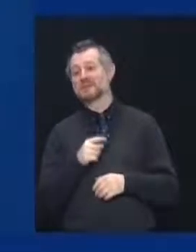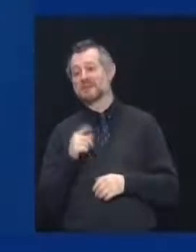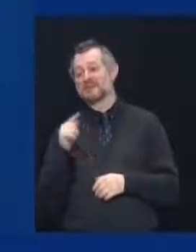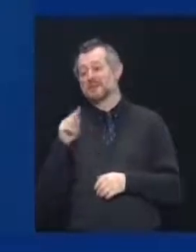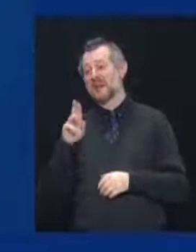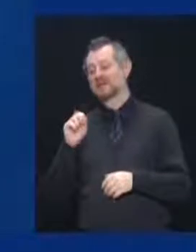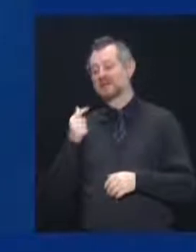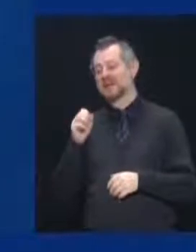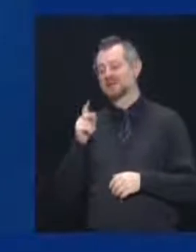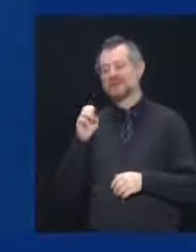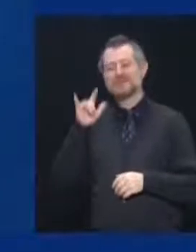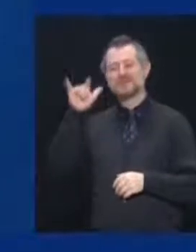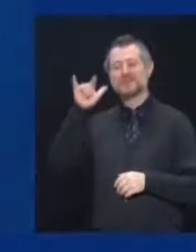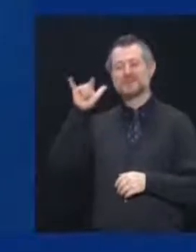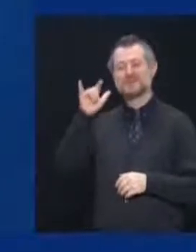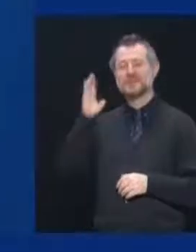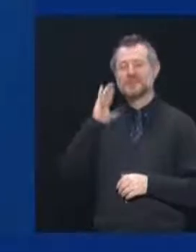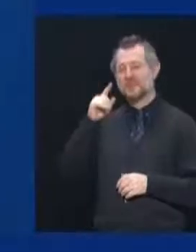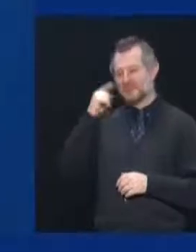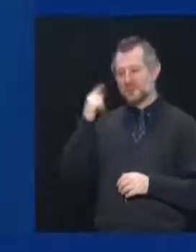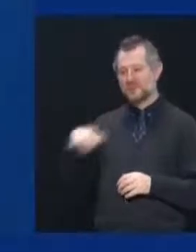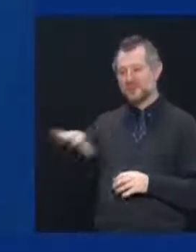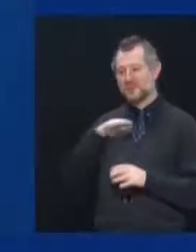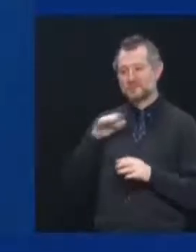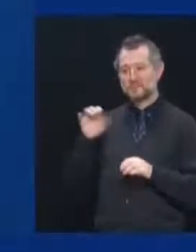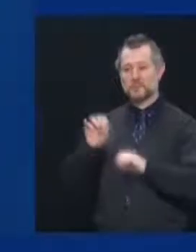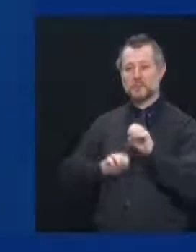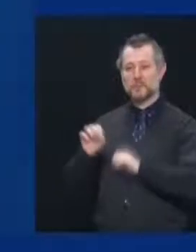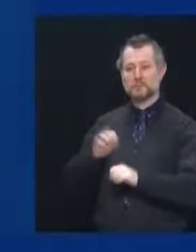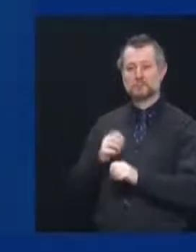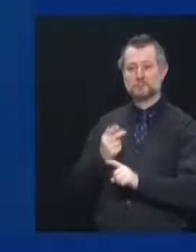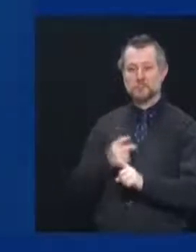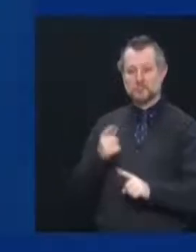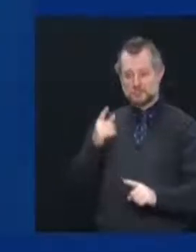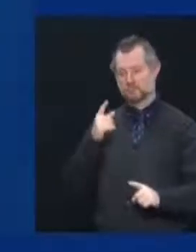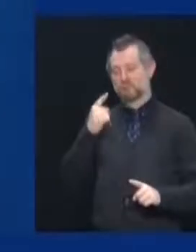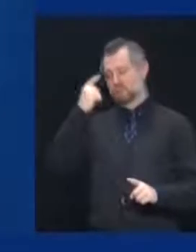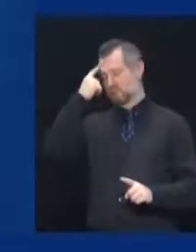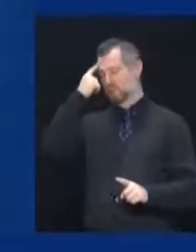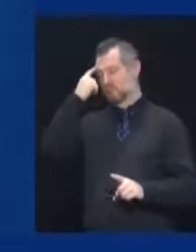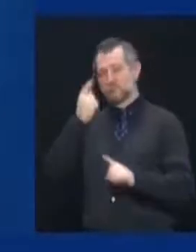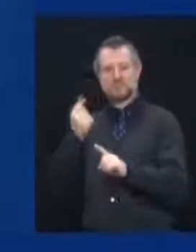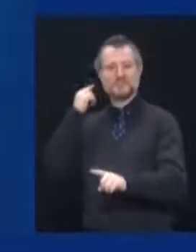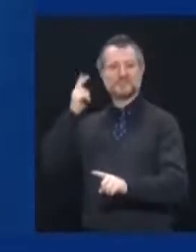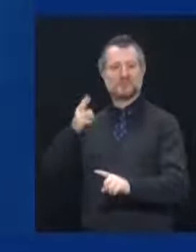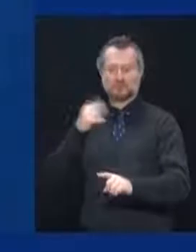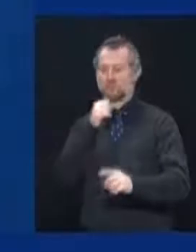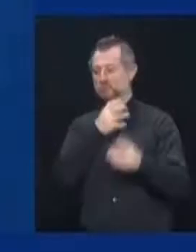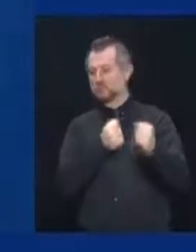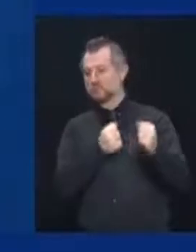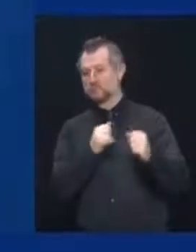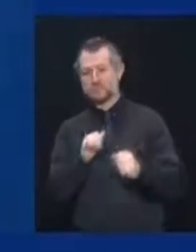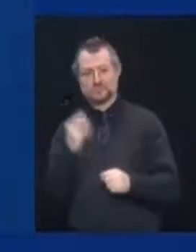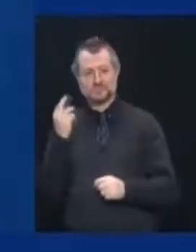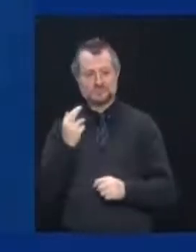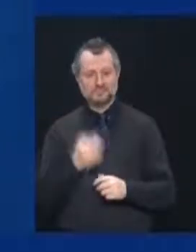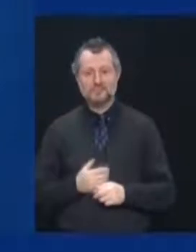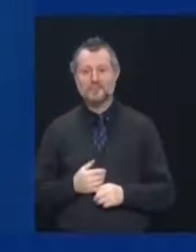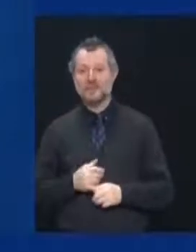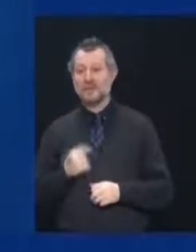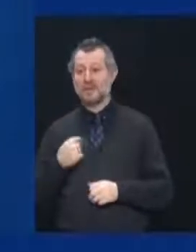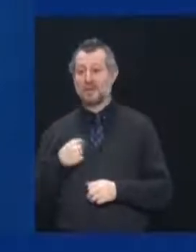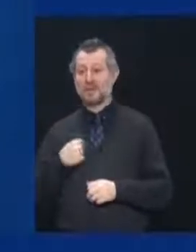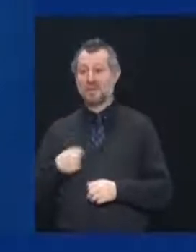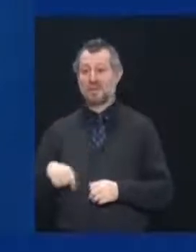speak, from this federal government, you'd have lack of trust. I don't trust a lot of things that